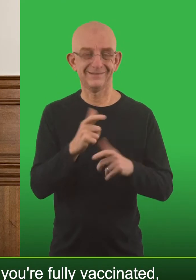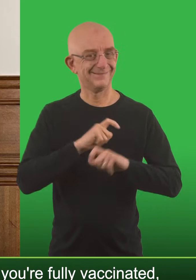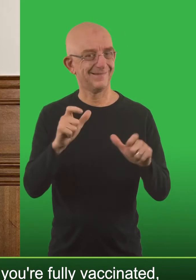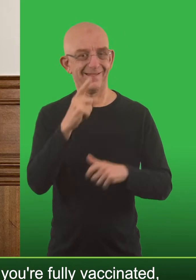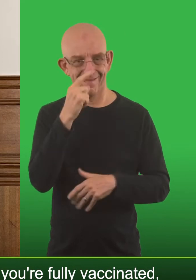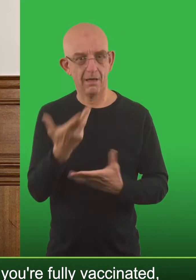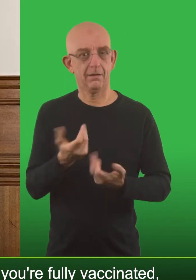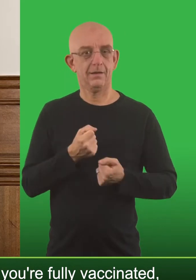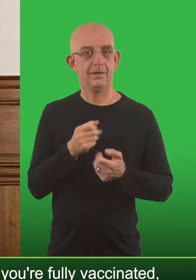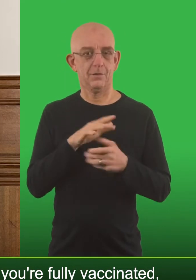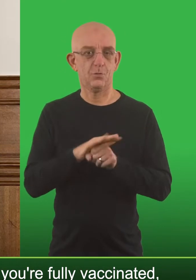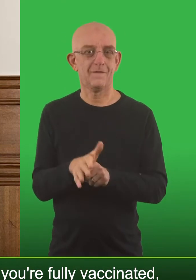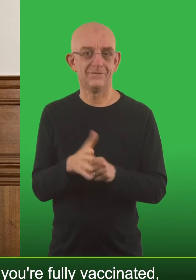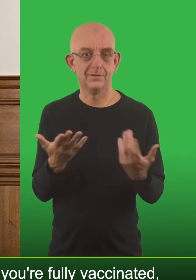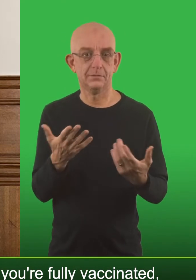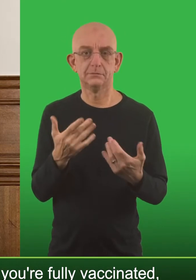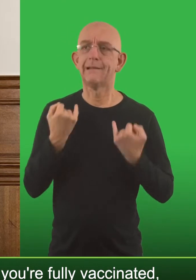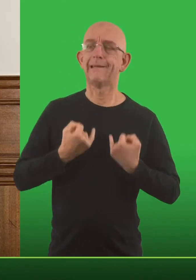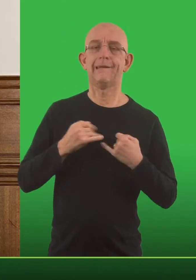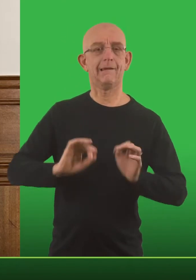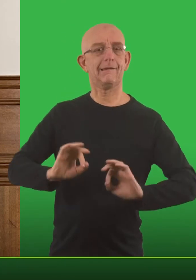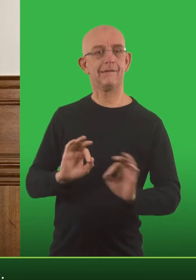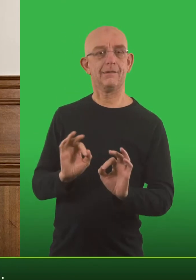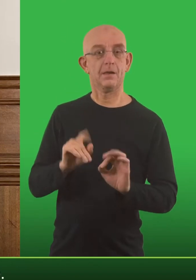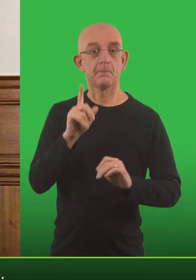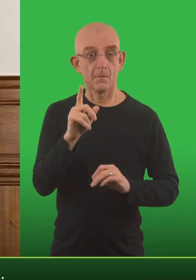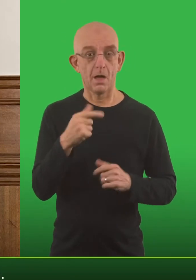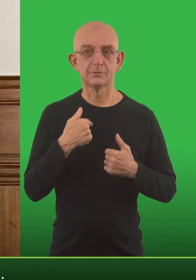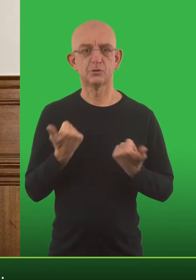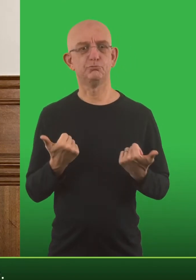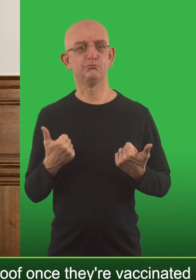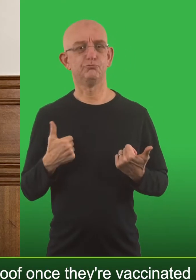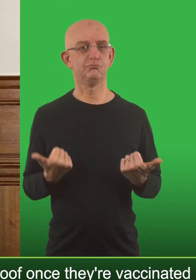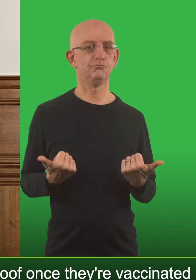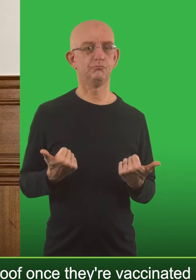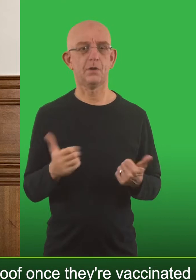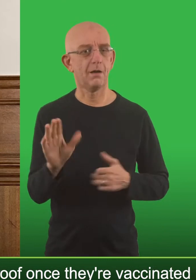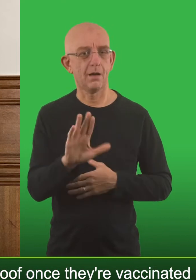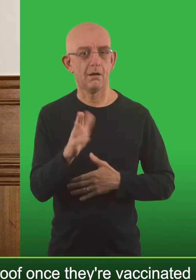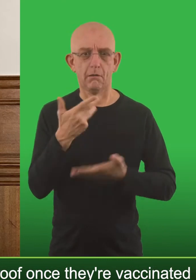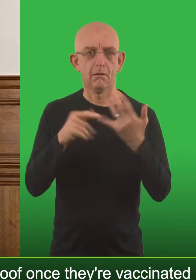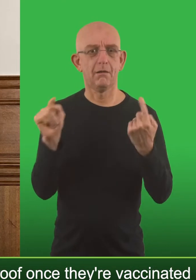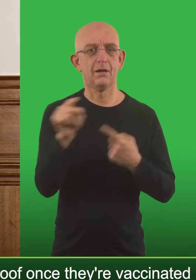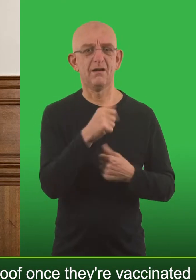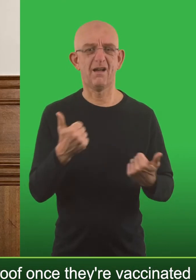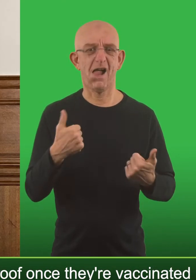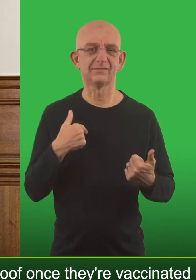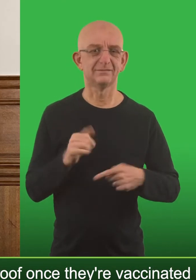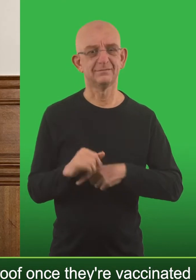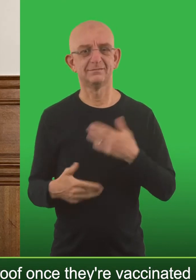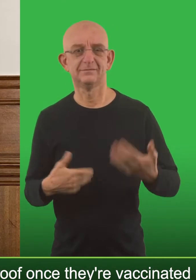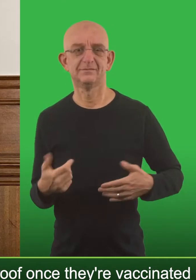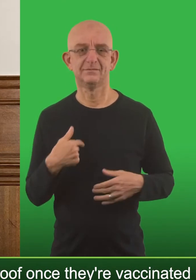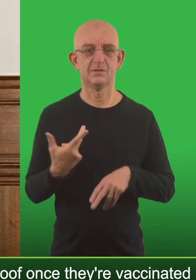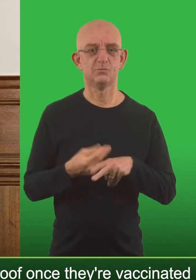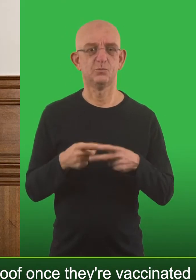can still catch COVID, but you just won't be as poorly. You're not invincible. We hear lots of stories that people feel bulletproof once